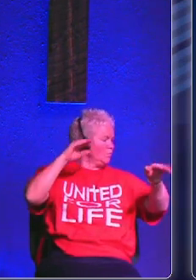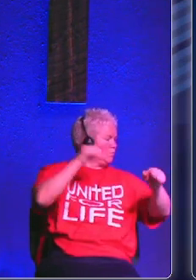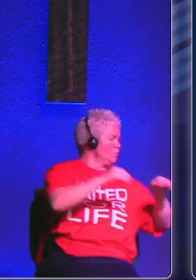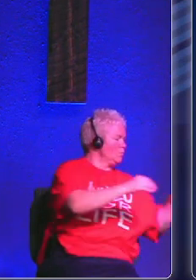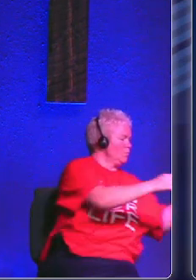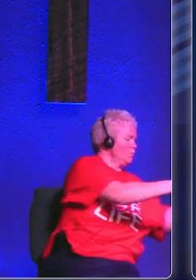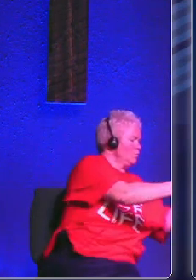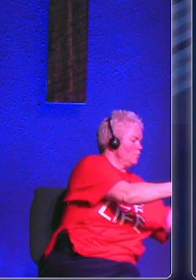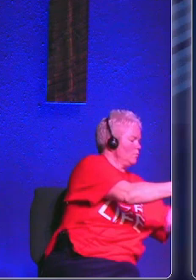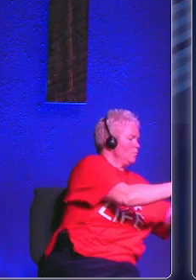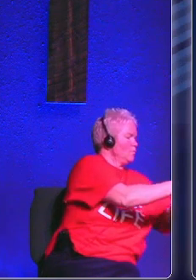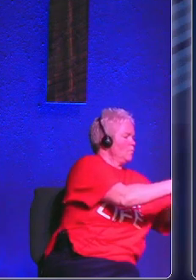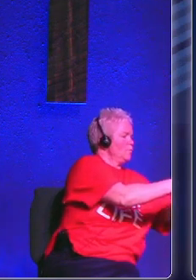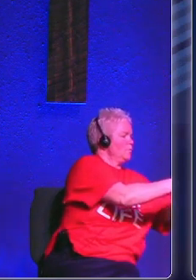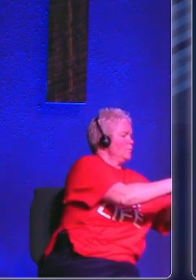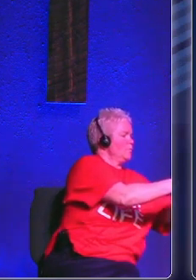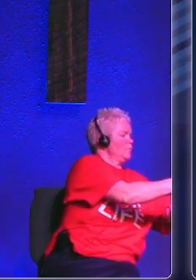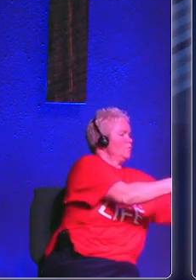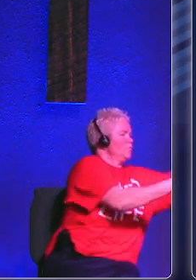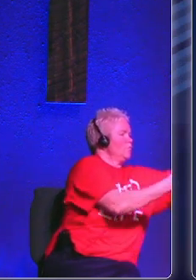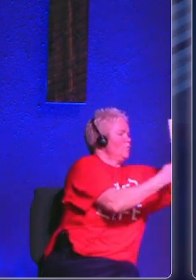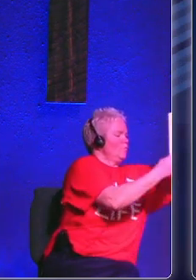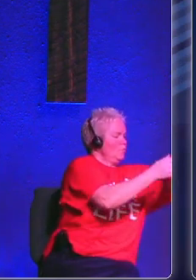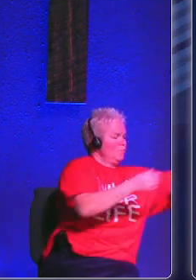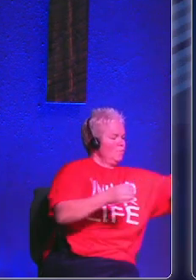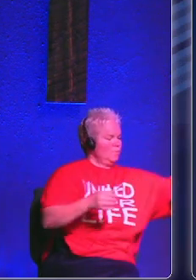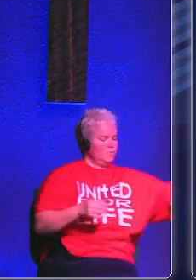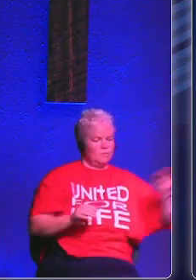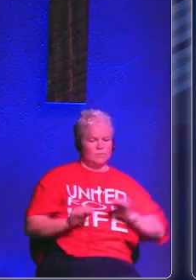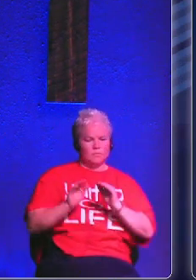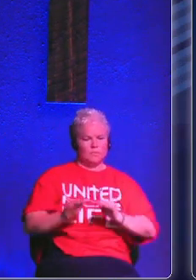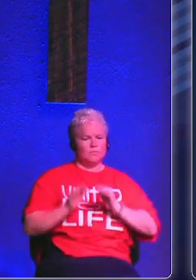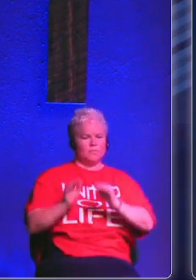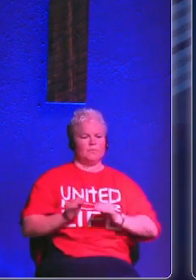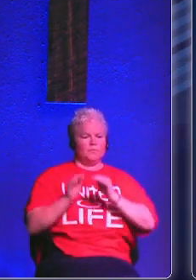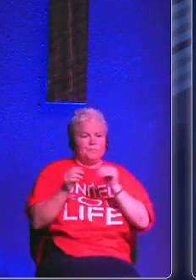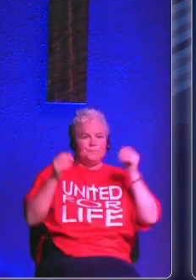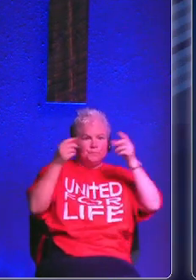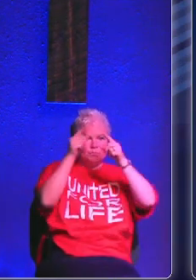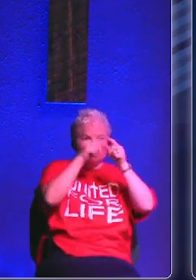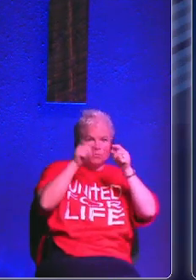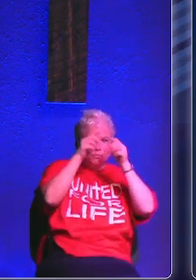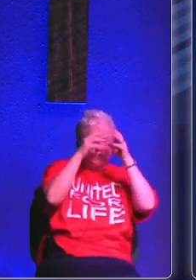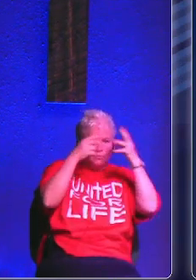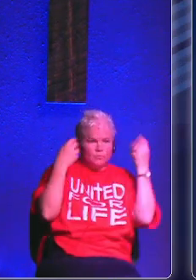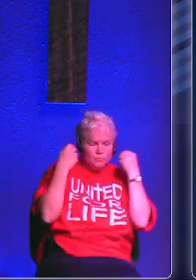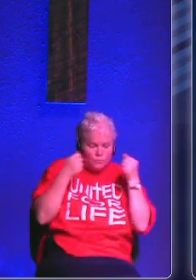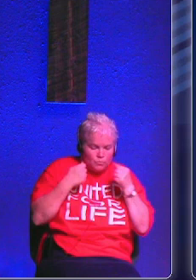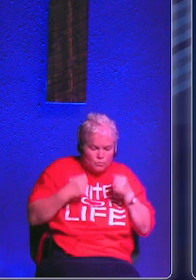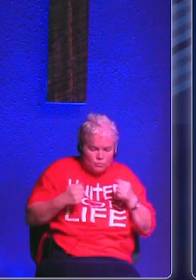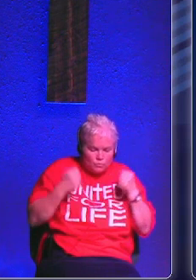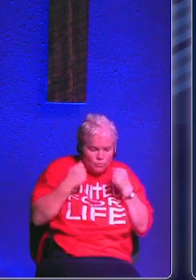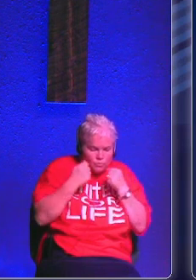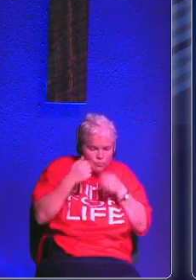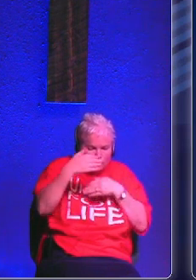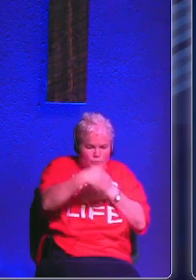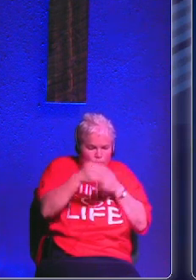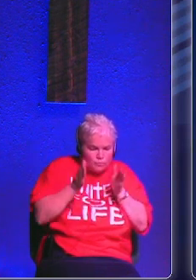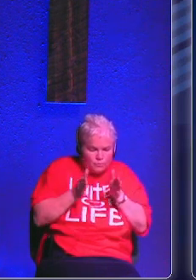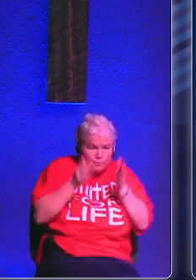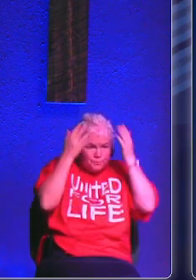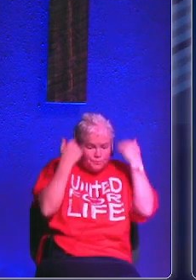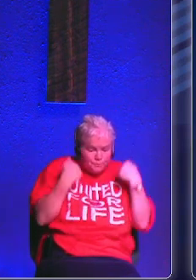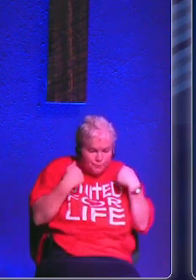resistance. Staying in your comfortable little bubble, your little box, that's absolutely